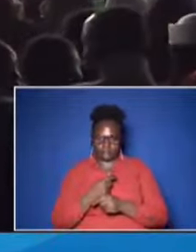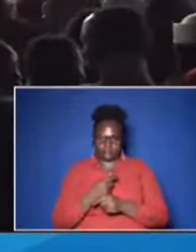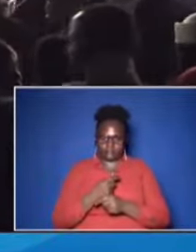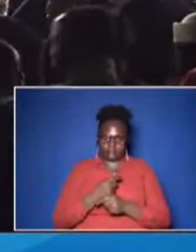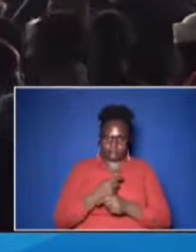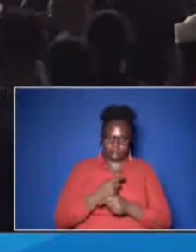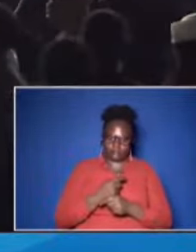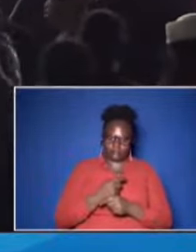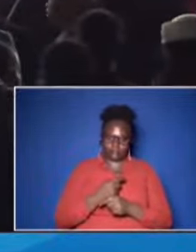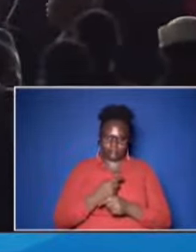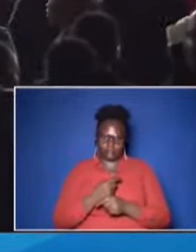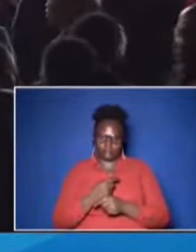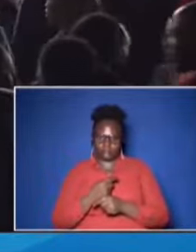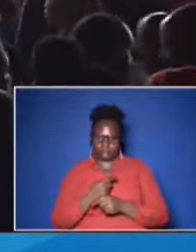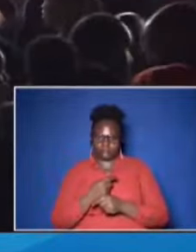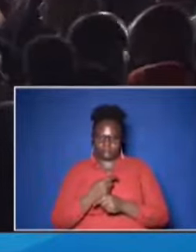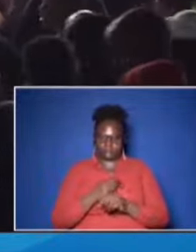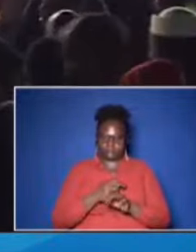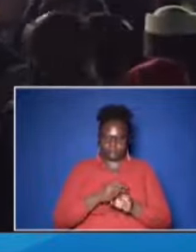come on